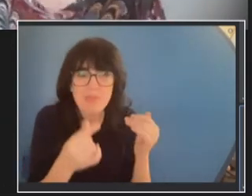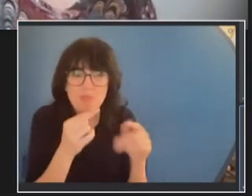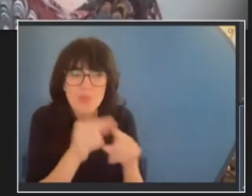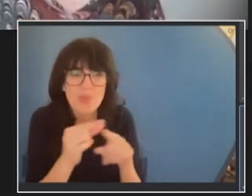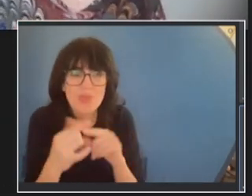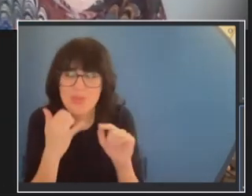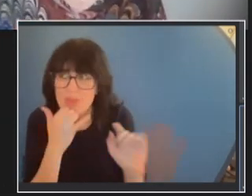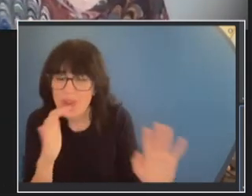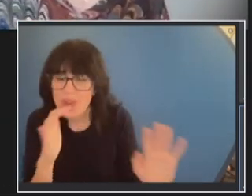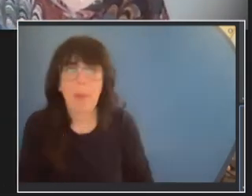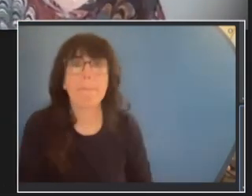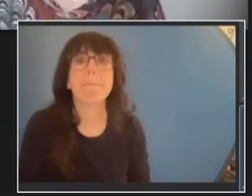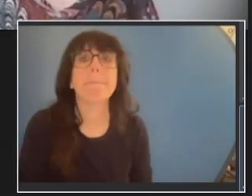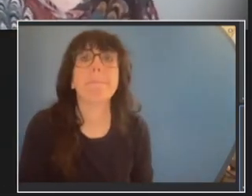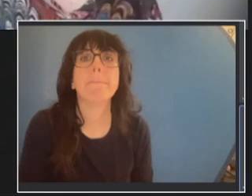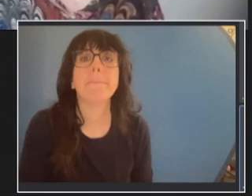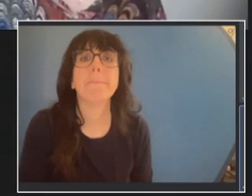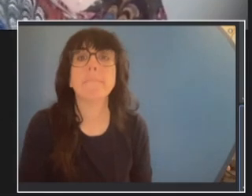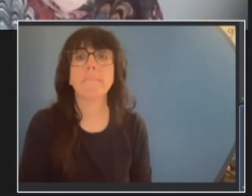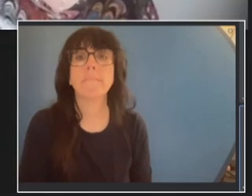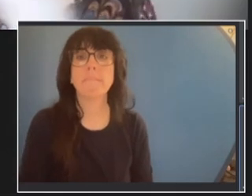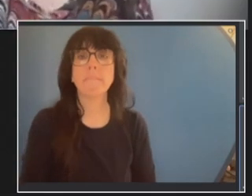So next slide.